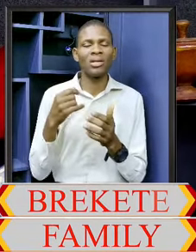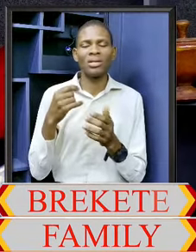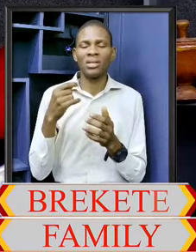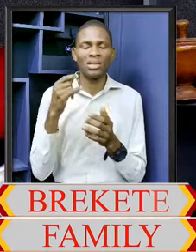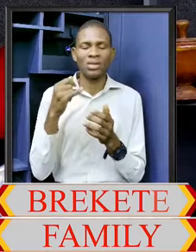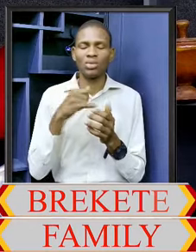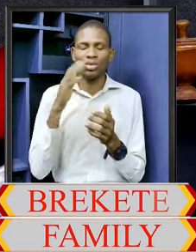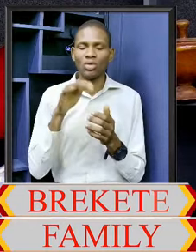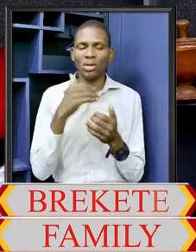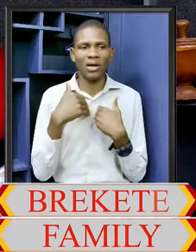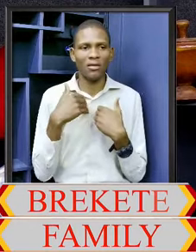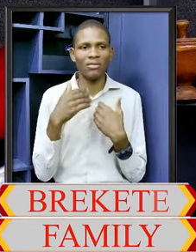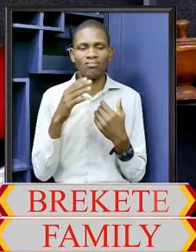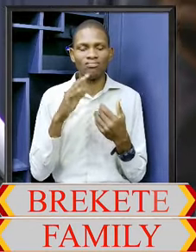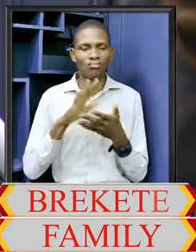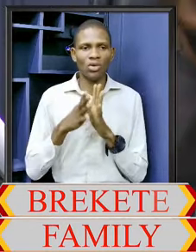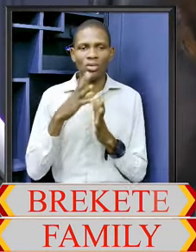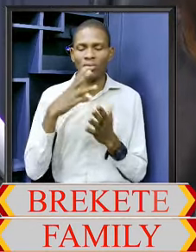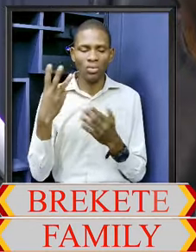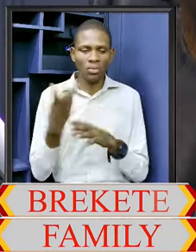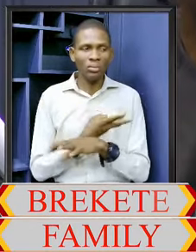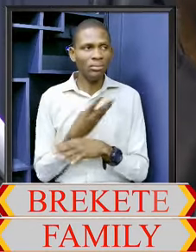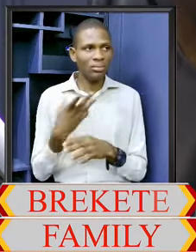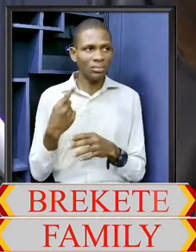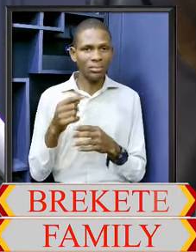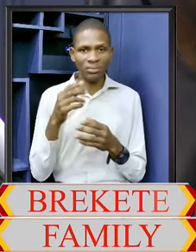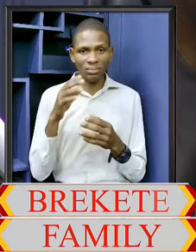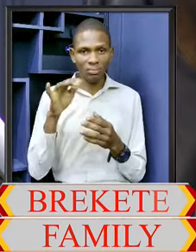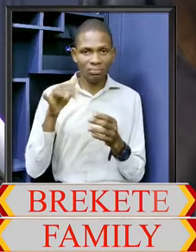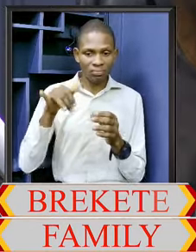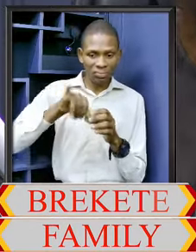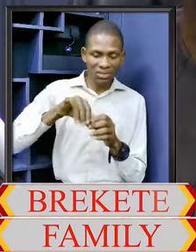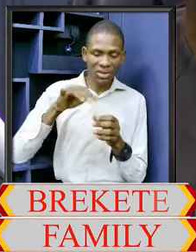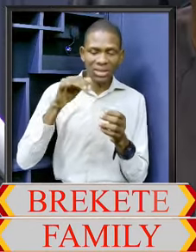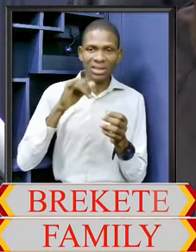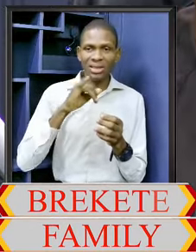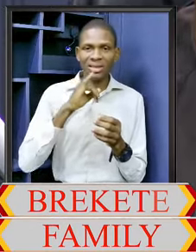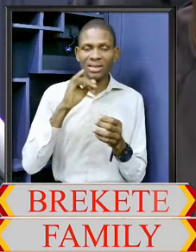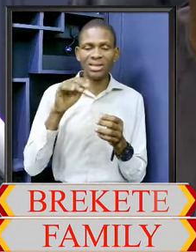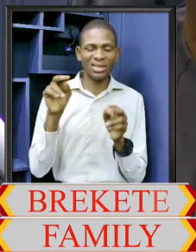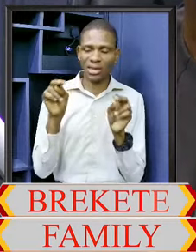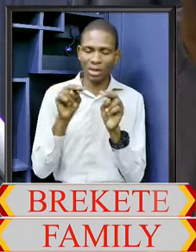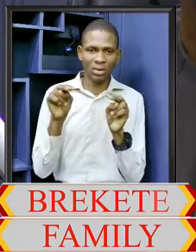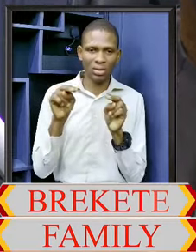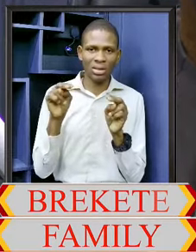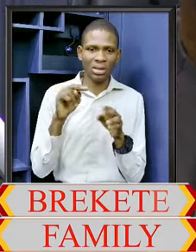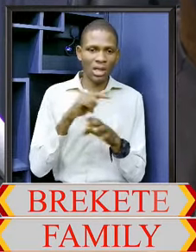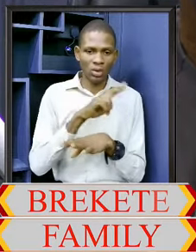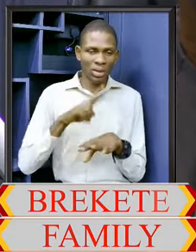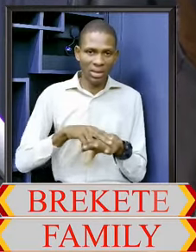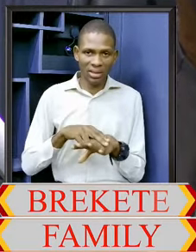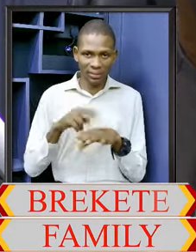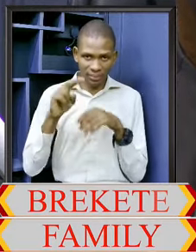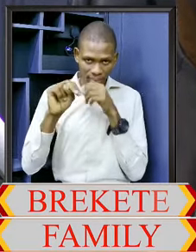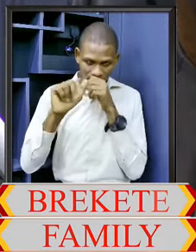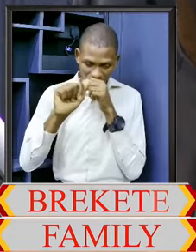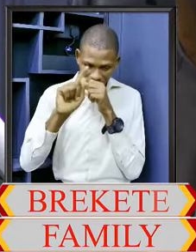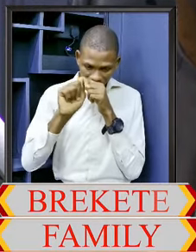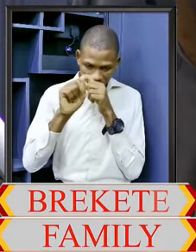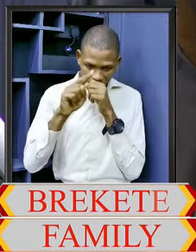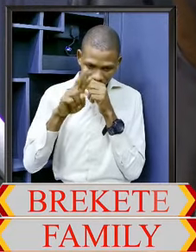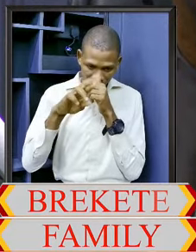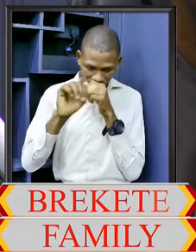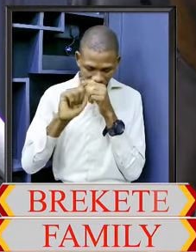At all. They for the and the money. Good thing about it, we say, the fertilizer, you talk, say, a natural fertilizer. are natural fertilizer, 100%